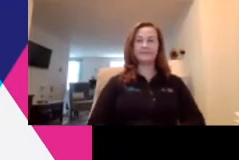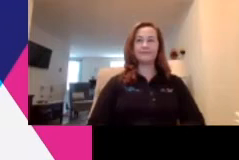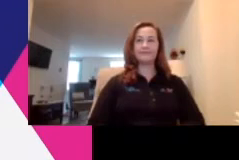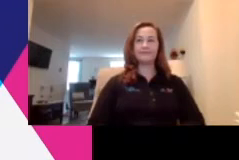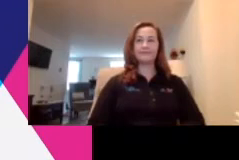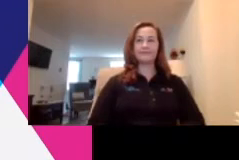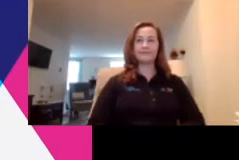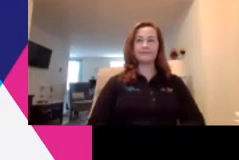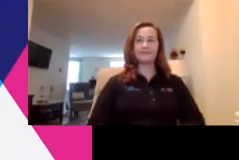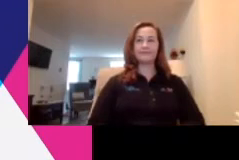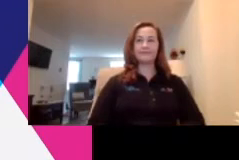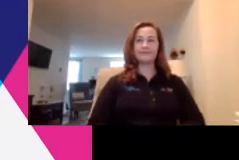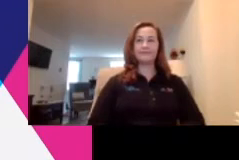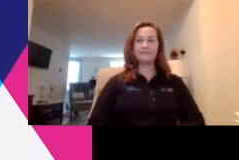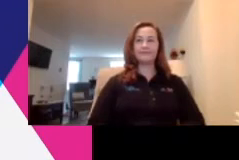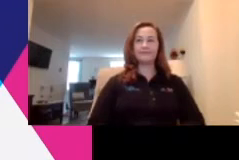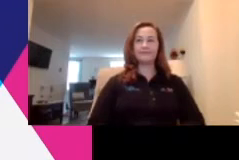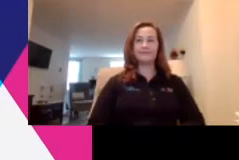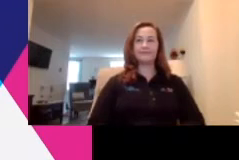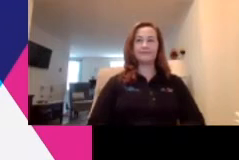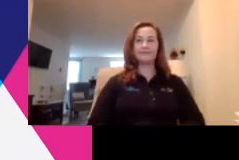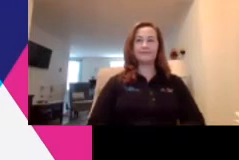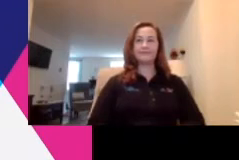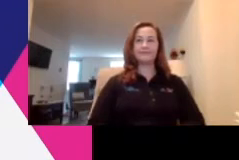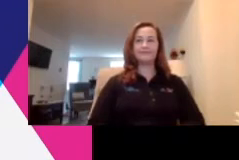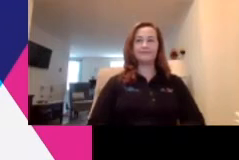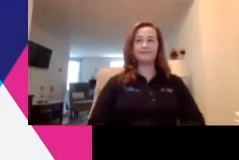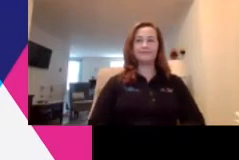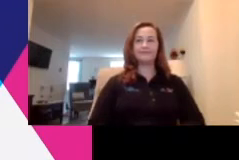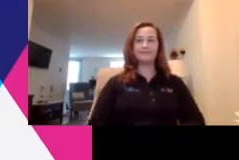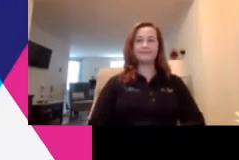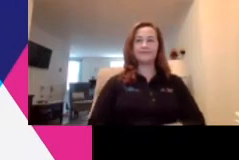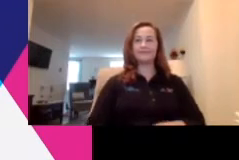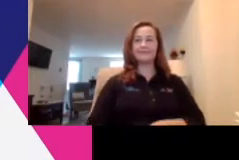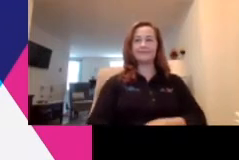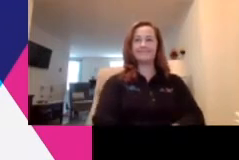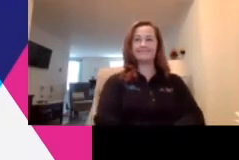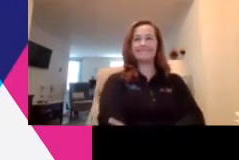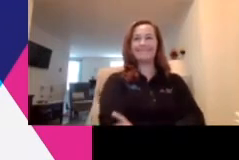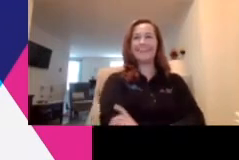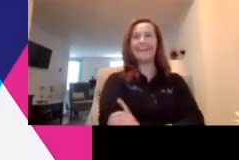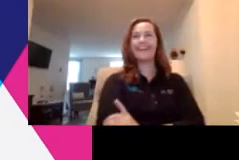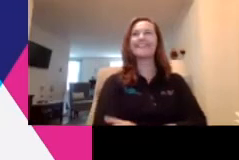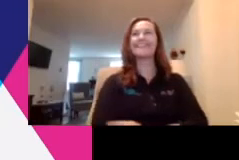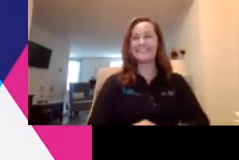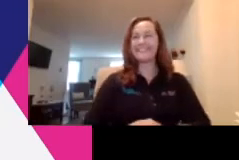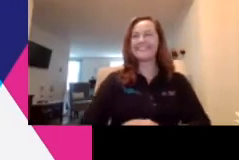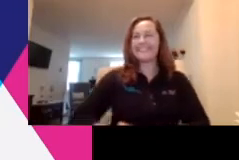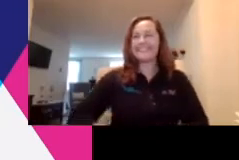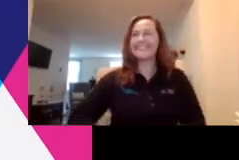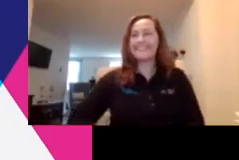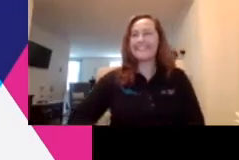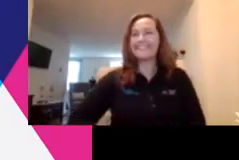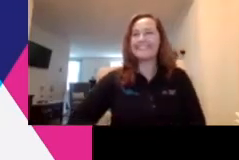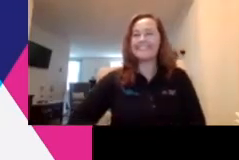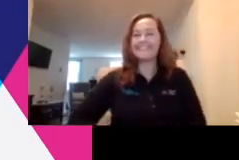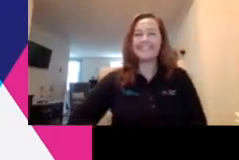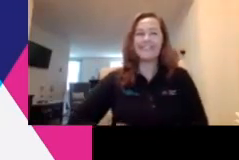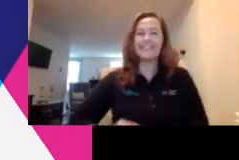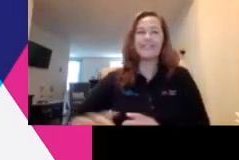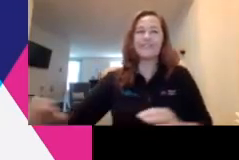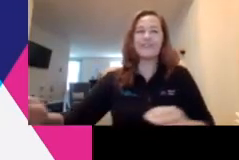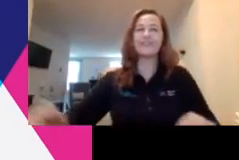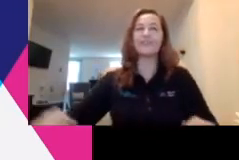busy schedule on the front lines for joining us today. So Silvina, I'll pass it on to you. Thank